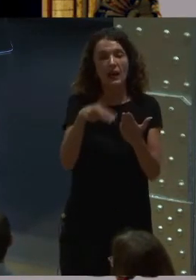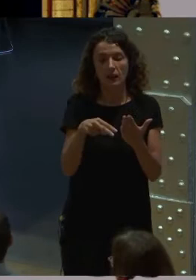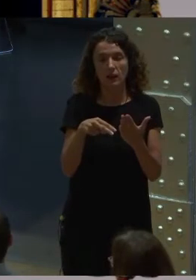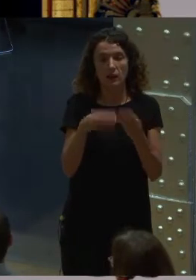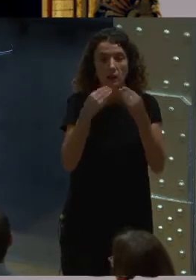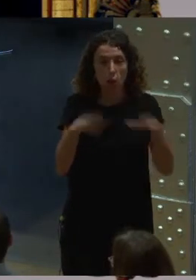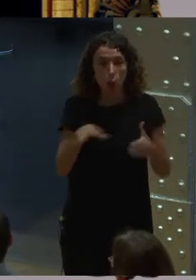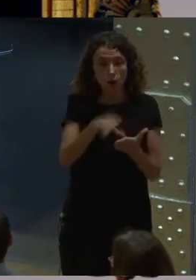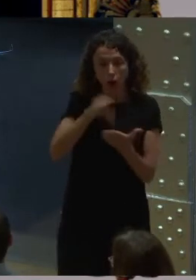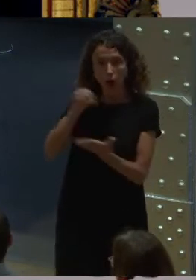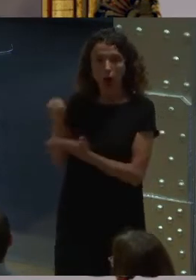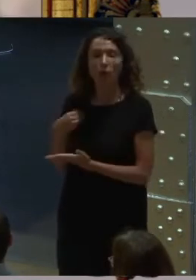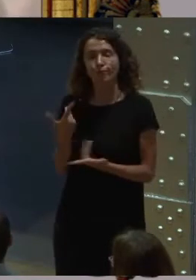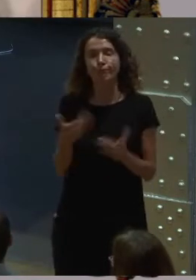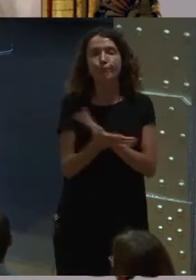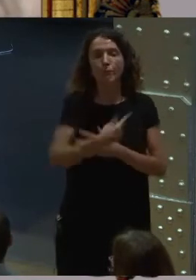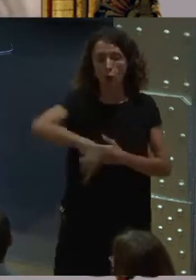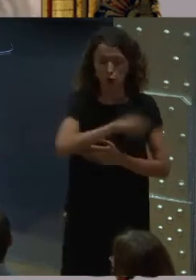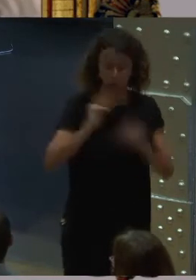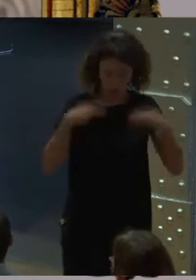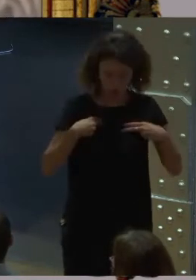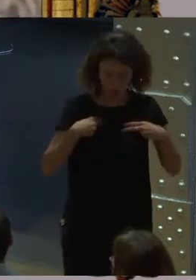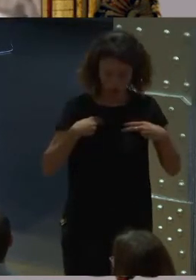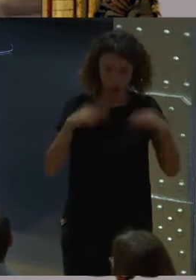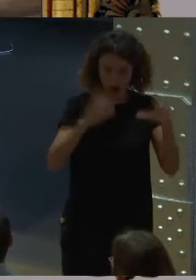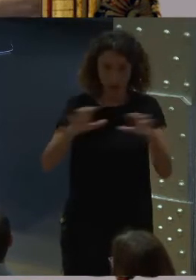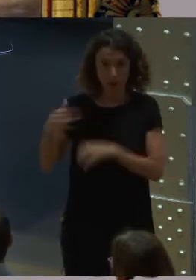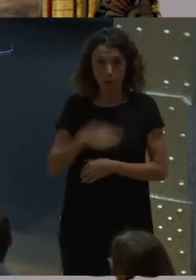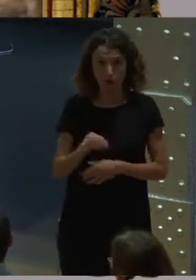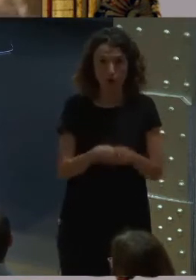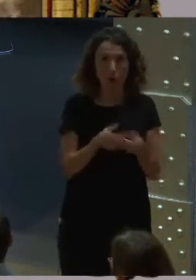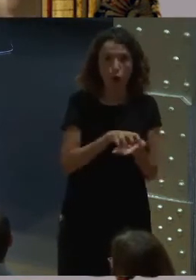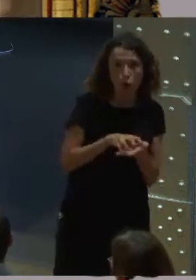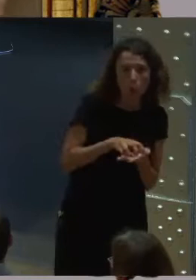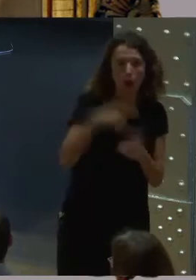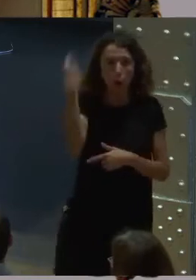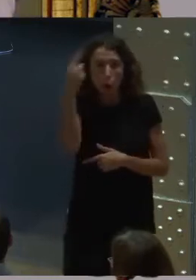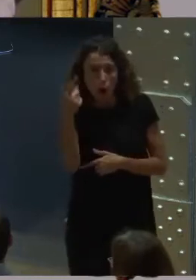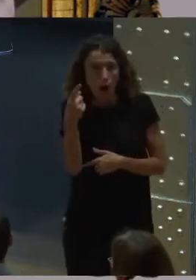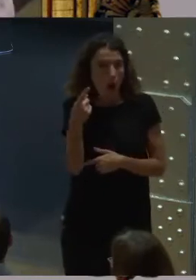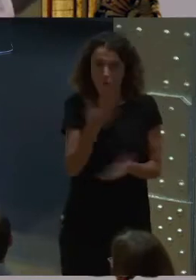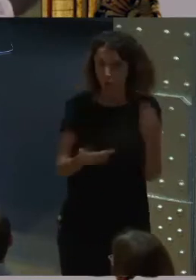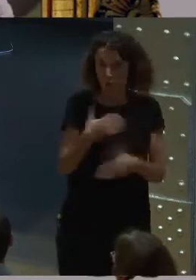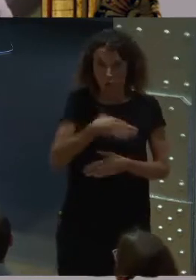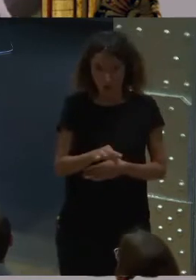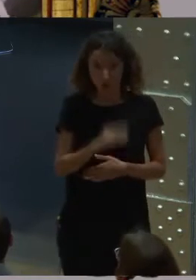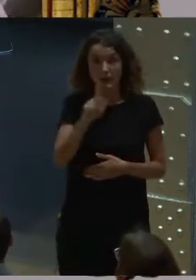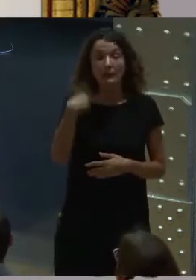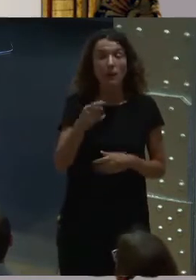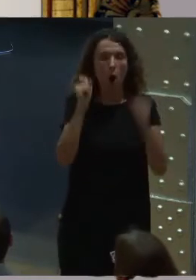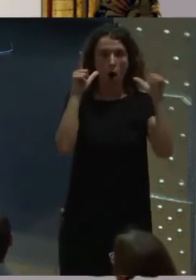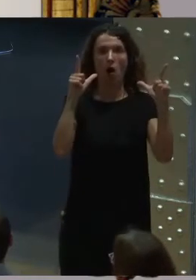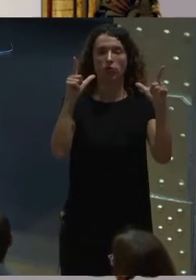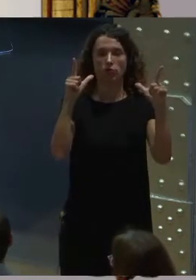us about ourselves. It challenges our cultural certainties, and it opens our